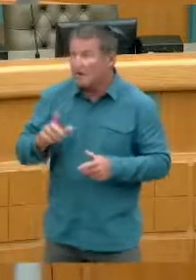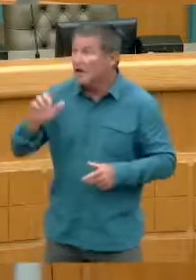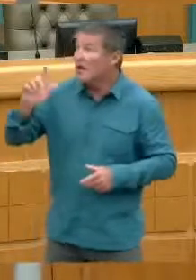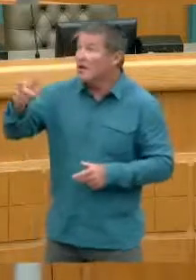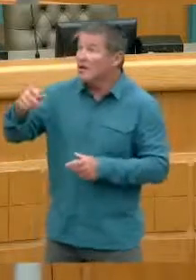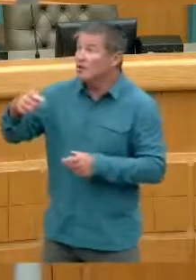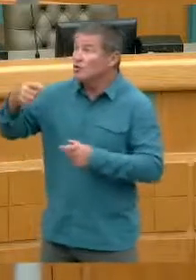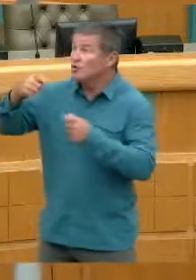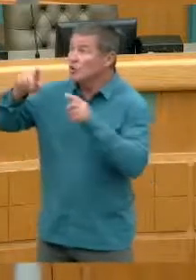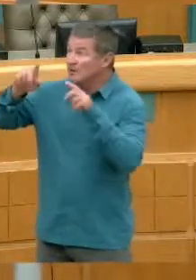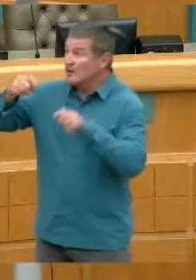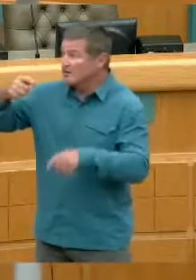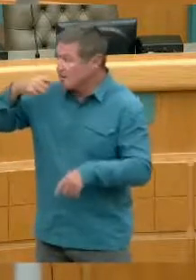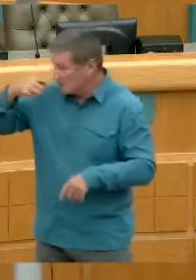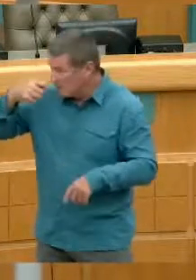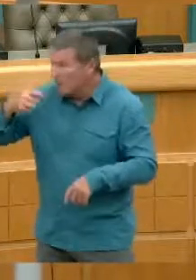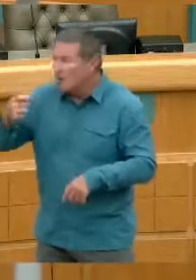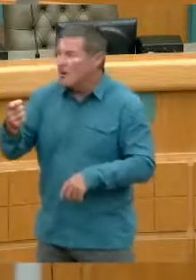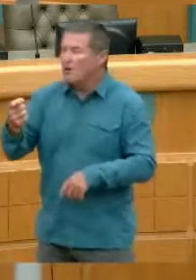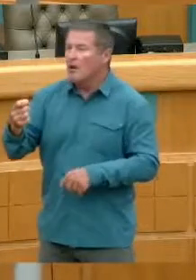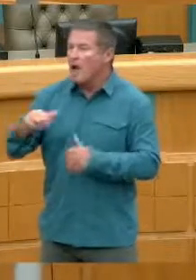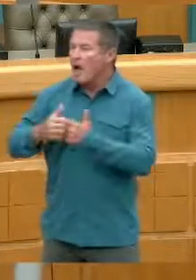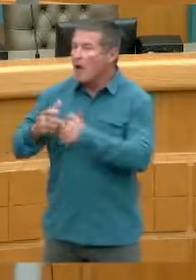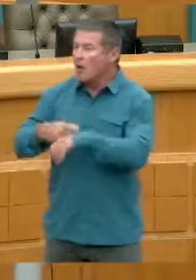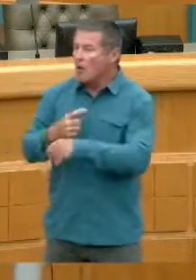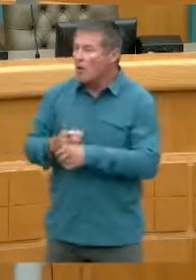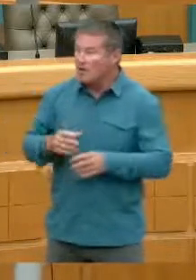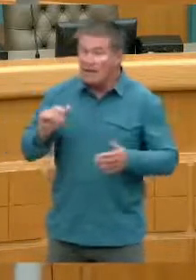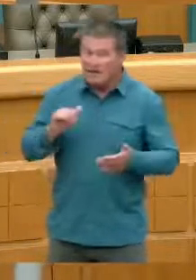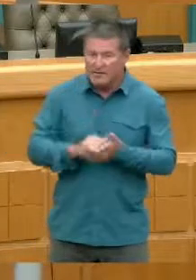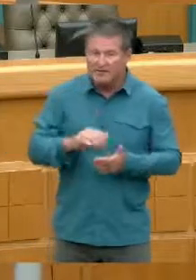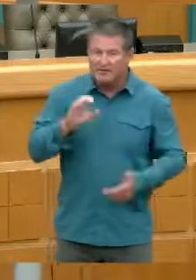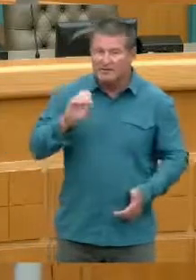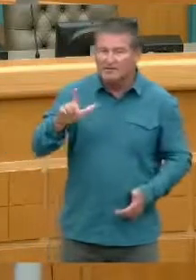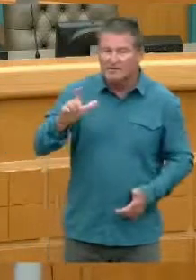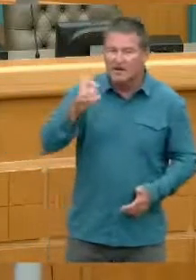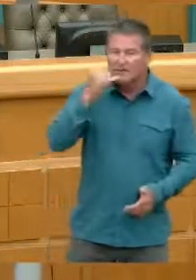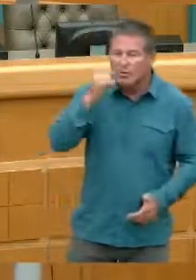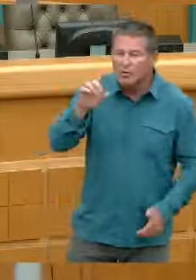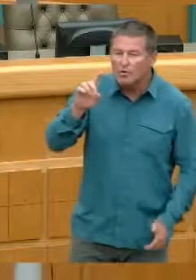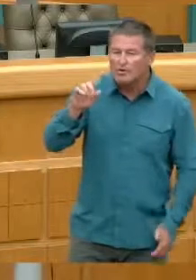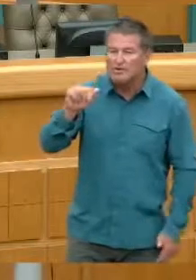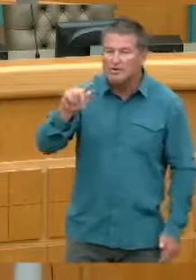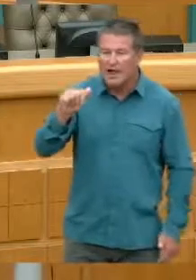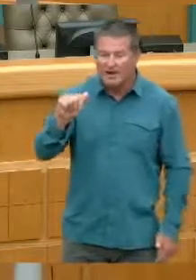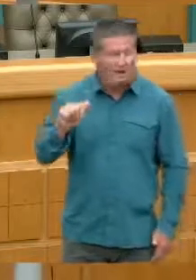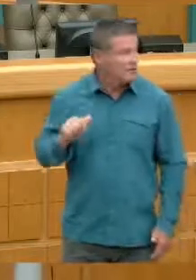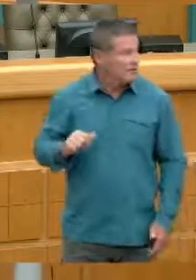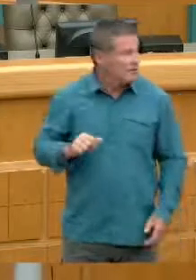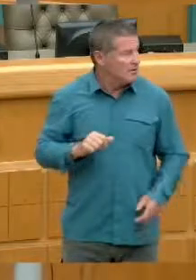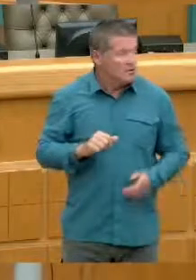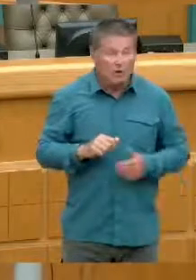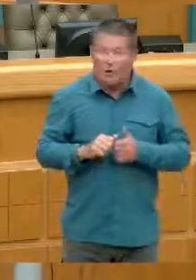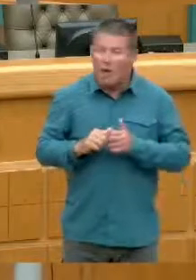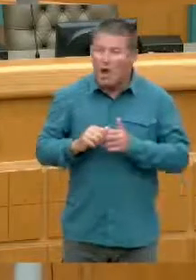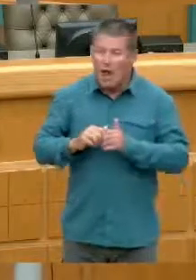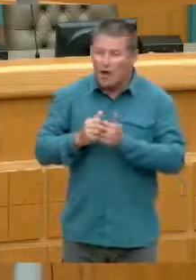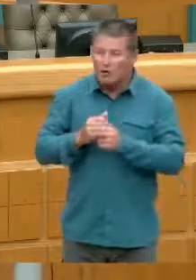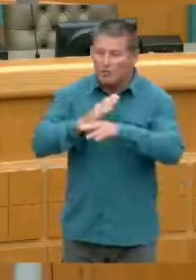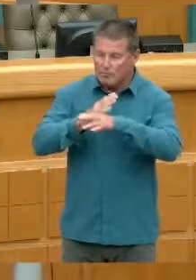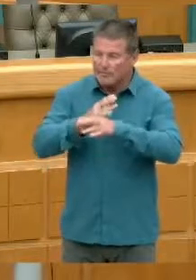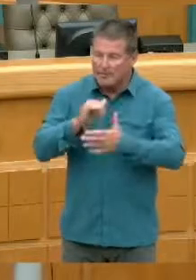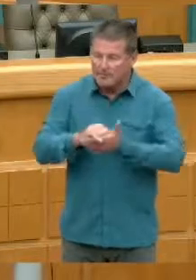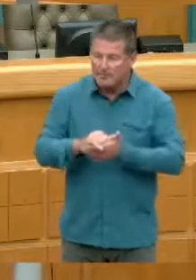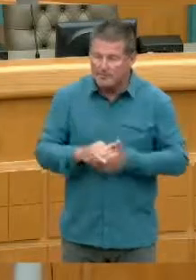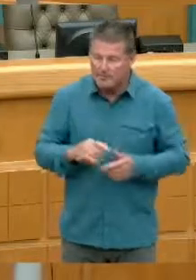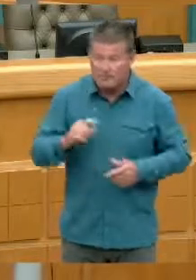result. So that's the usefulness of the cell phone data, and we're going to preface that with the interventions that are in place. And so